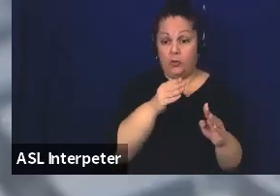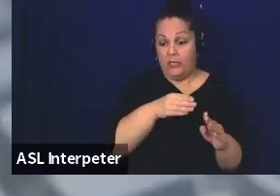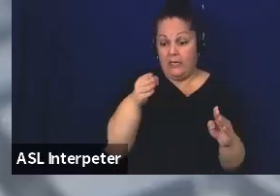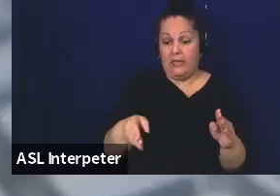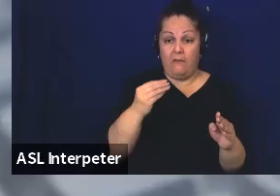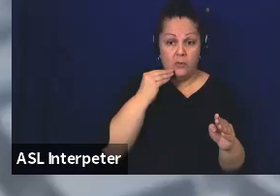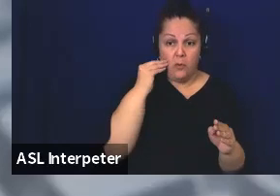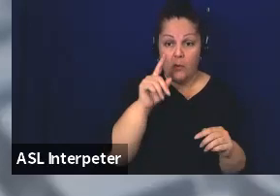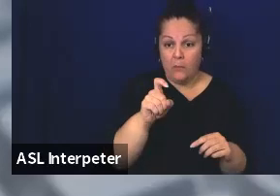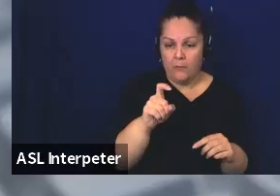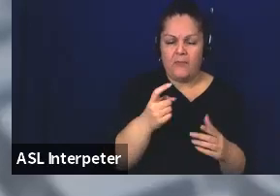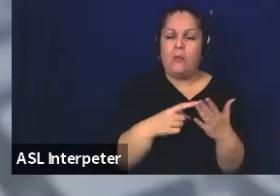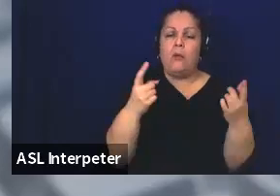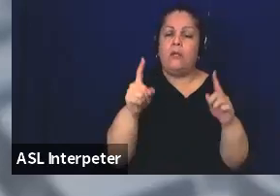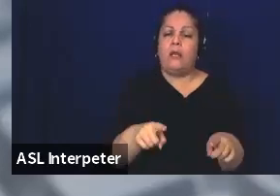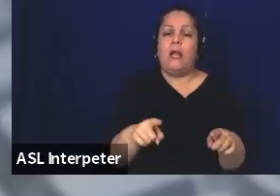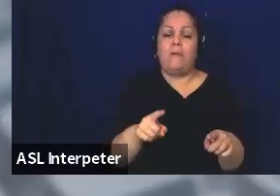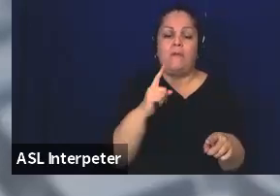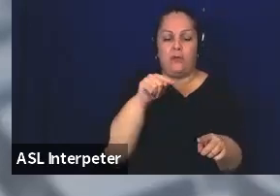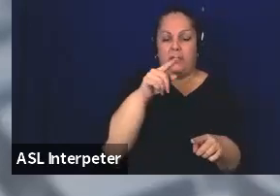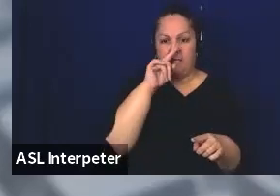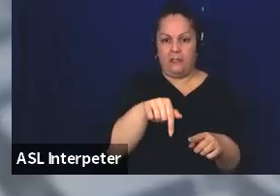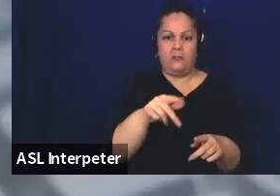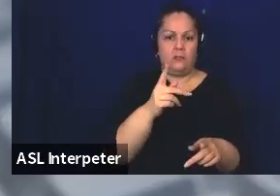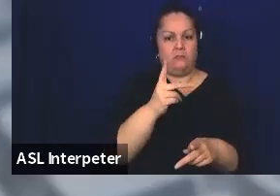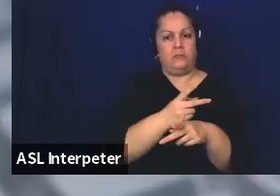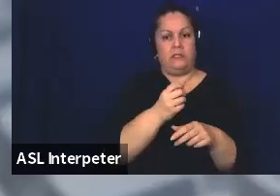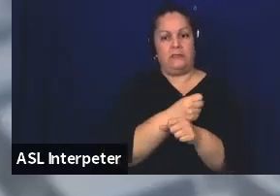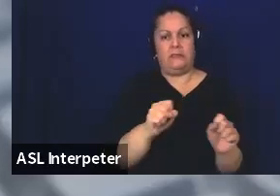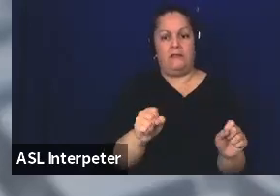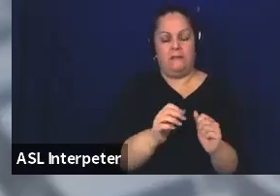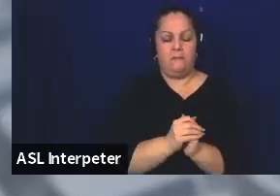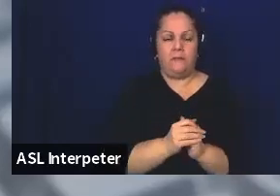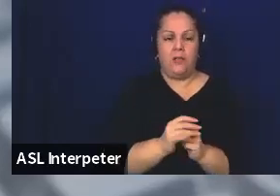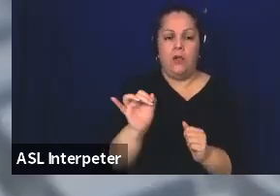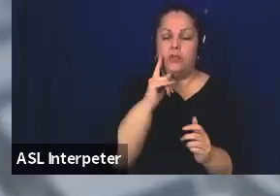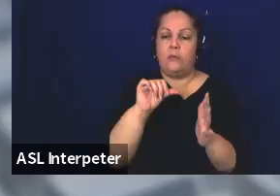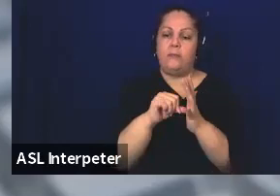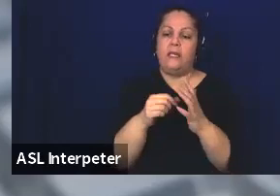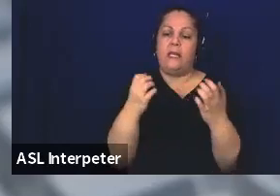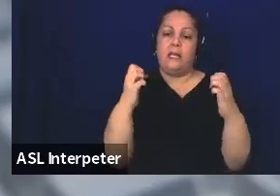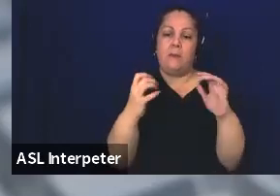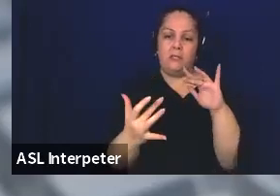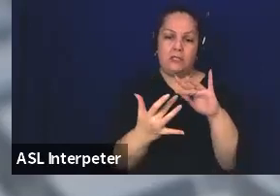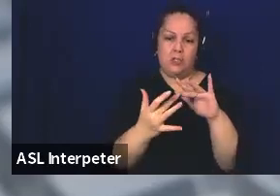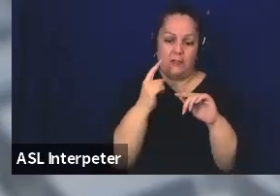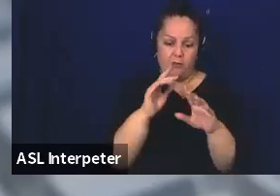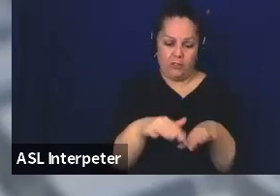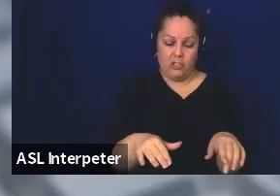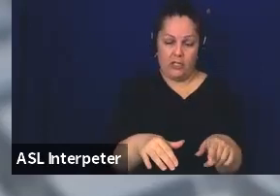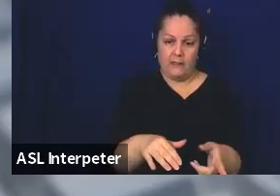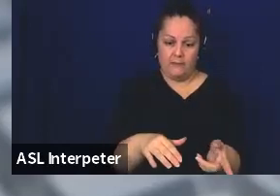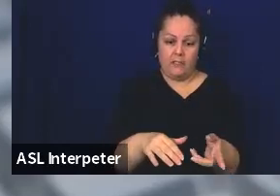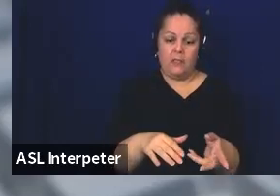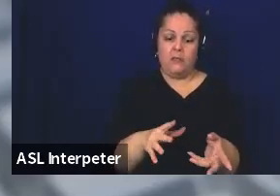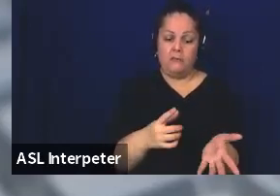will happen so that the child remains safe? We also want to highlight emergency contacts for the child, talking through